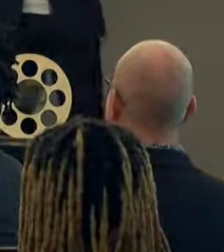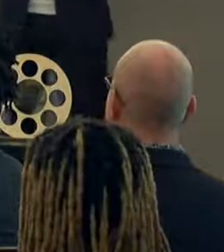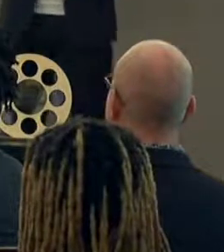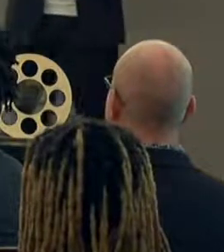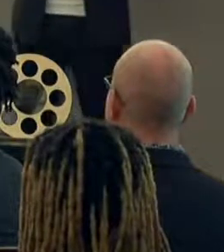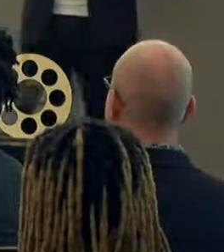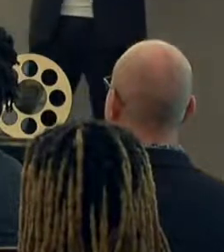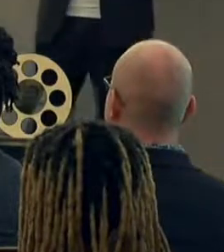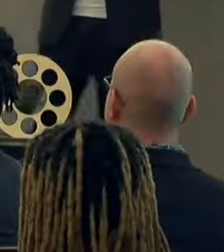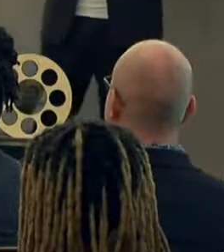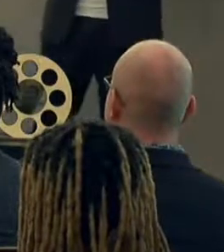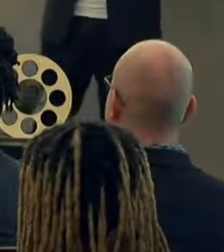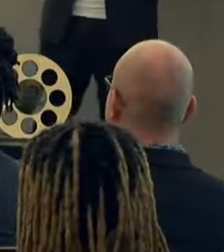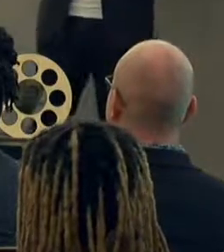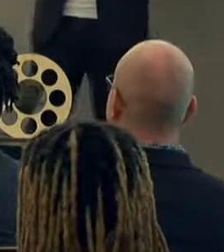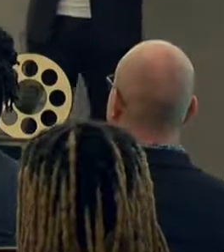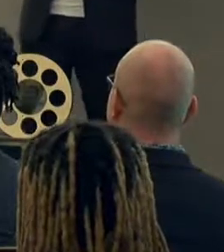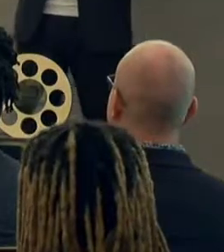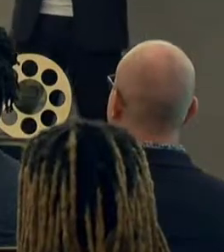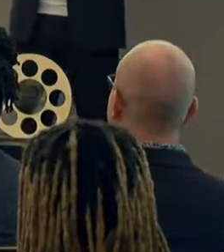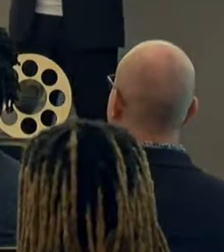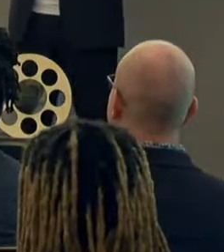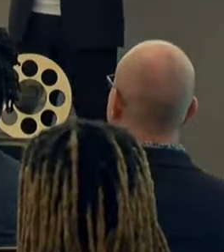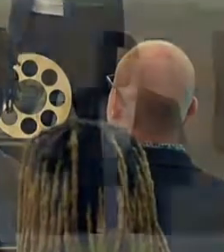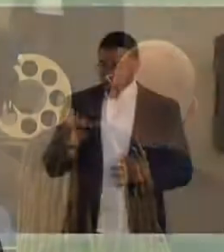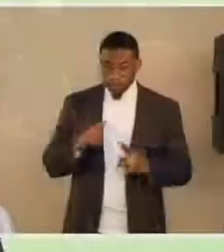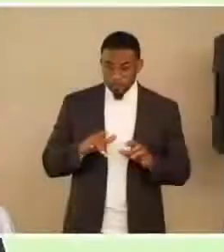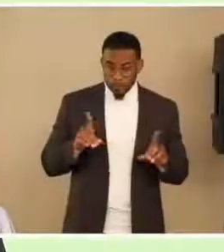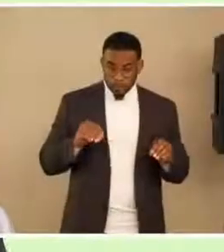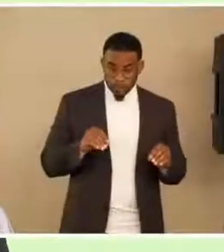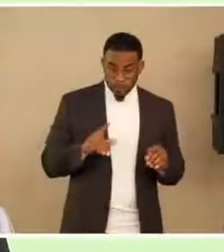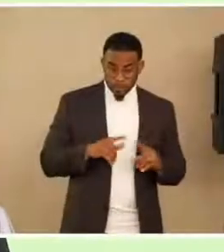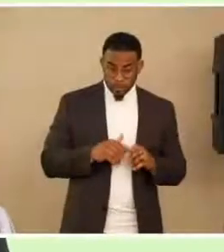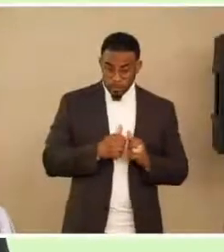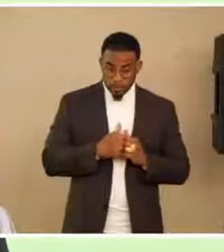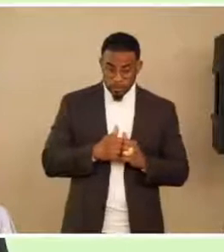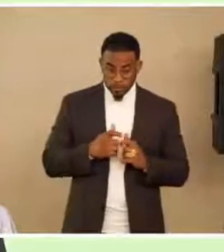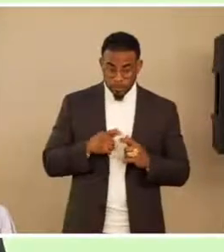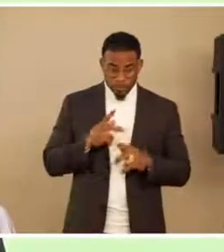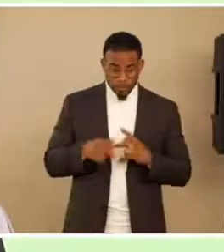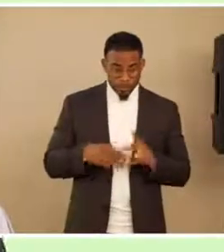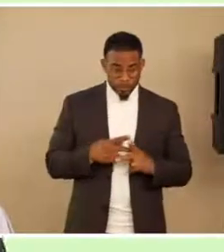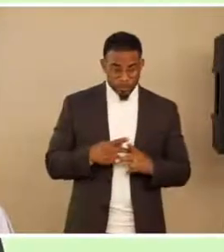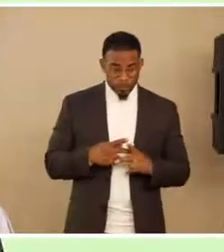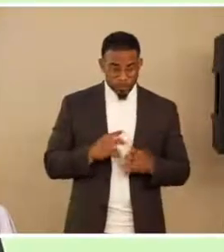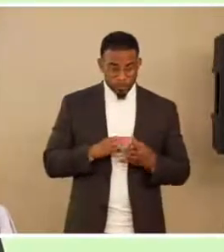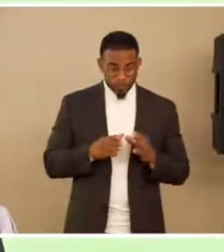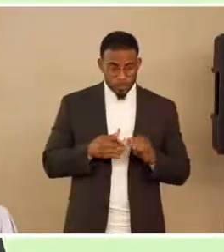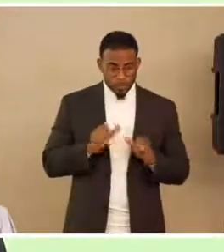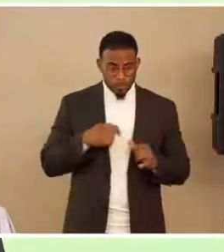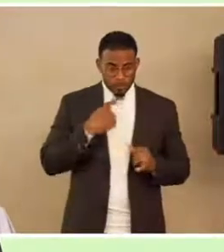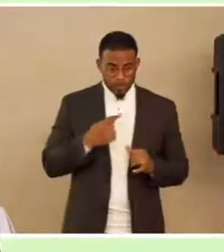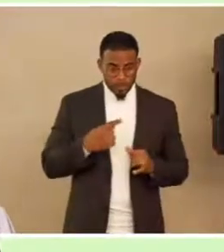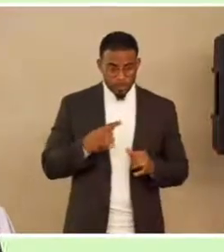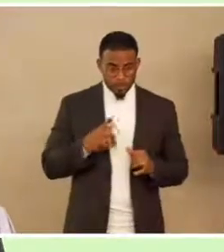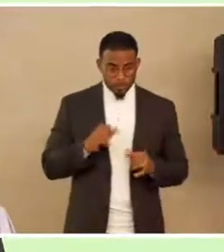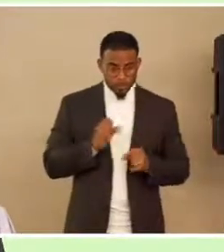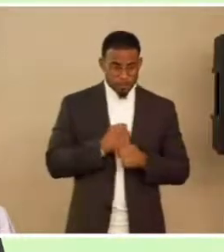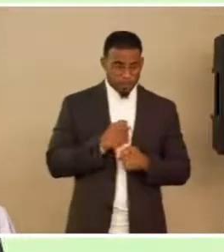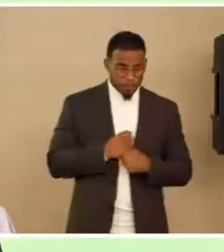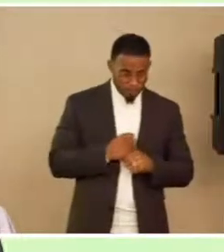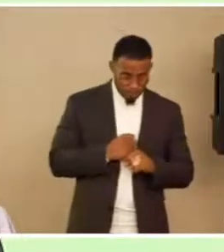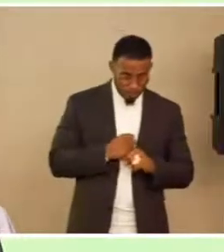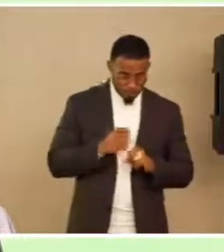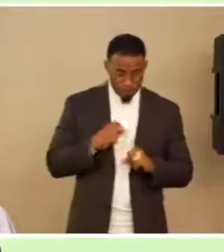Just making sure. Okay. So Imani and Rokhaya, what can you do together? What kind of stories can you tell? Can you